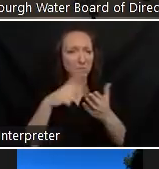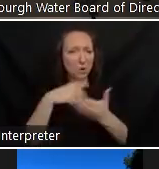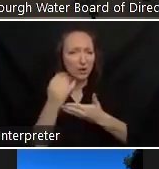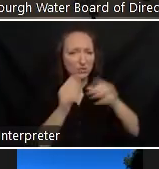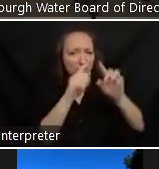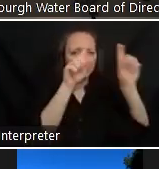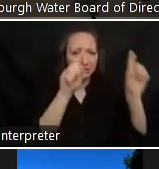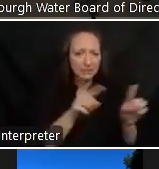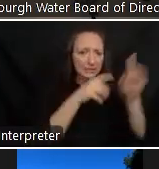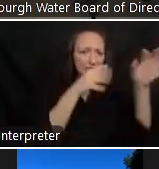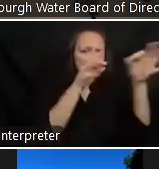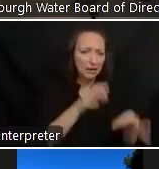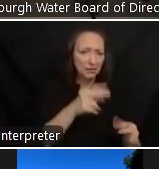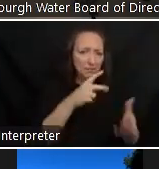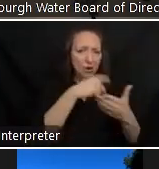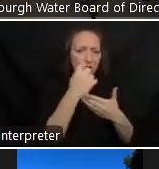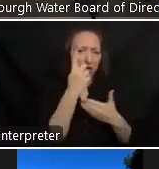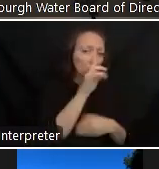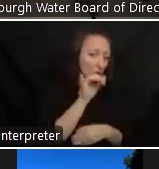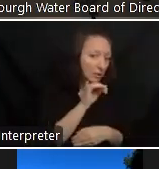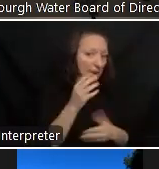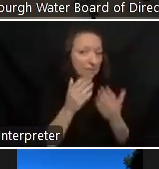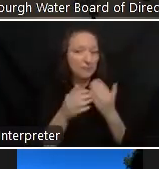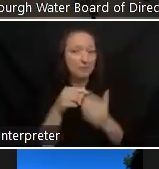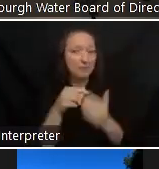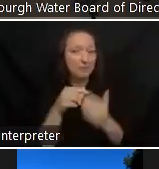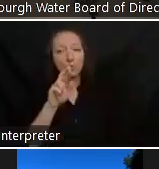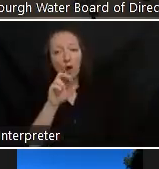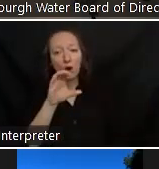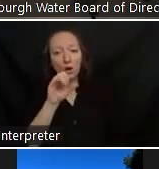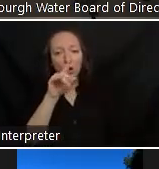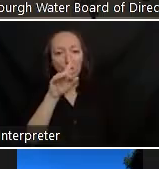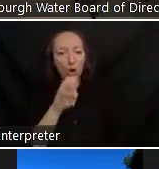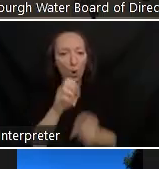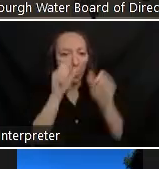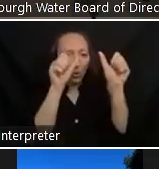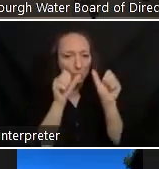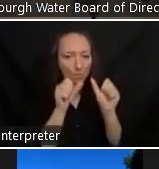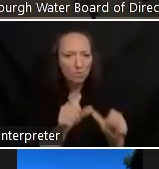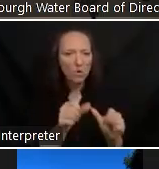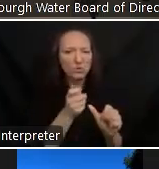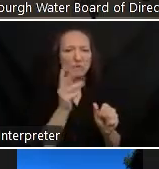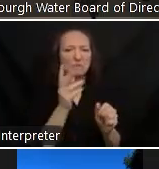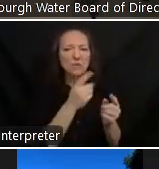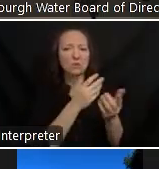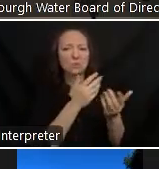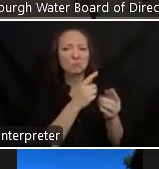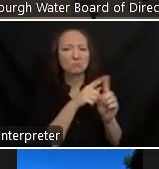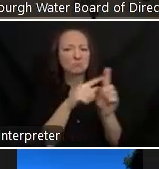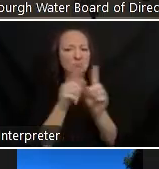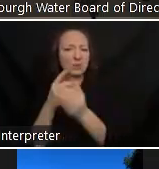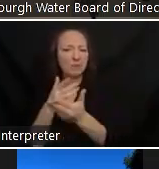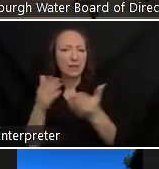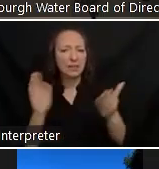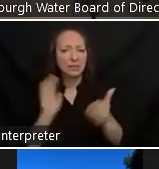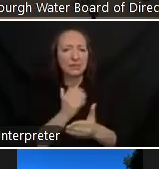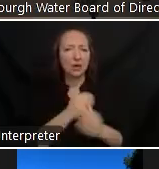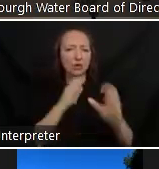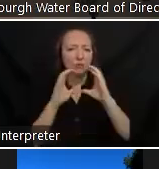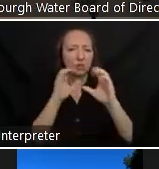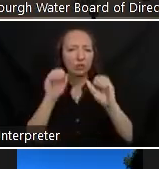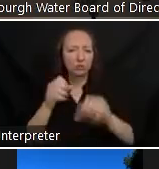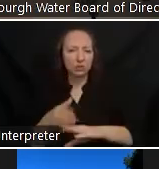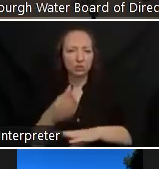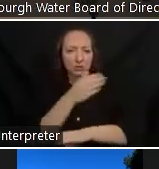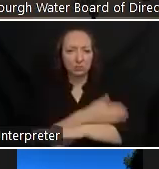our communications. And then for road closures, of course, the contractors do need to follow the DOMI standards, and